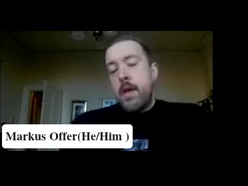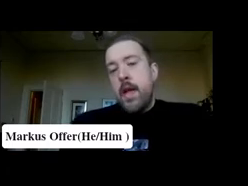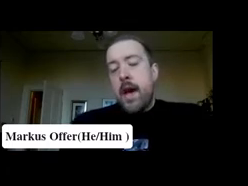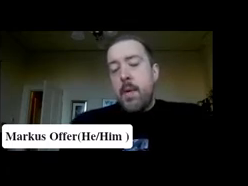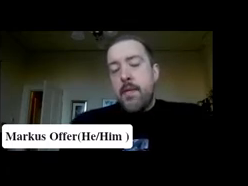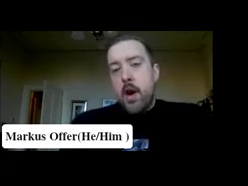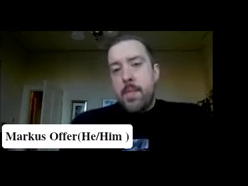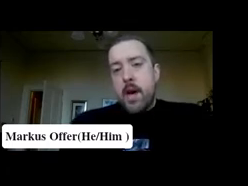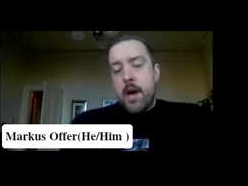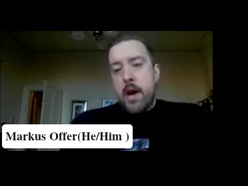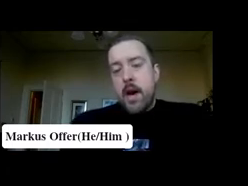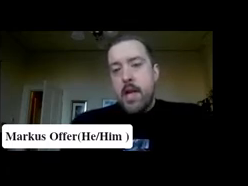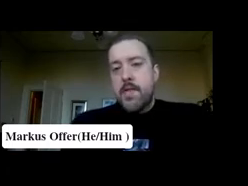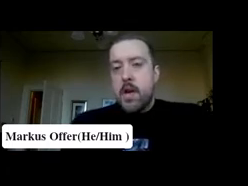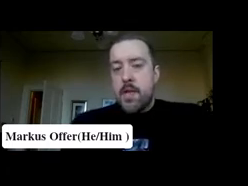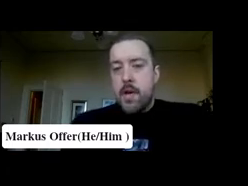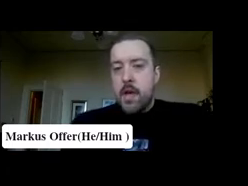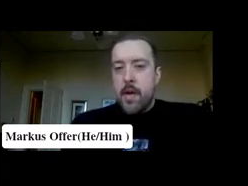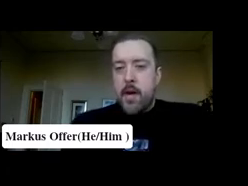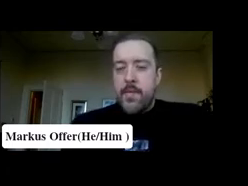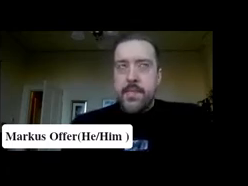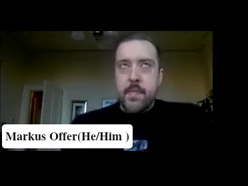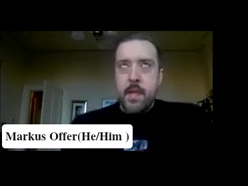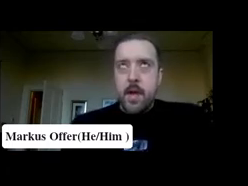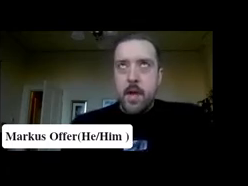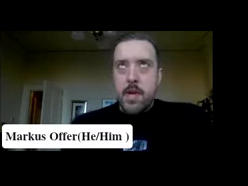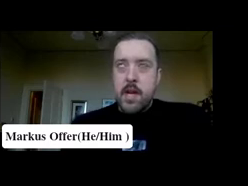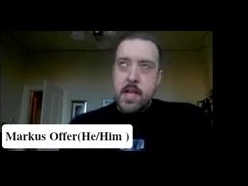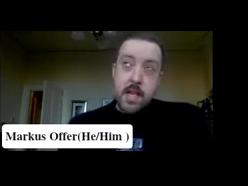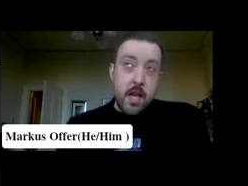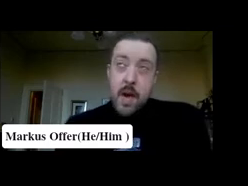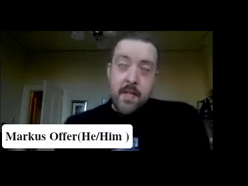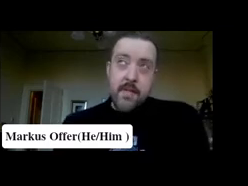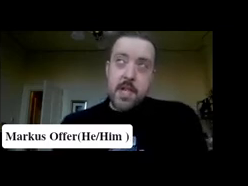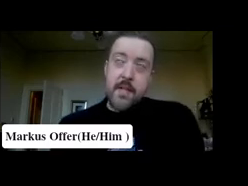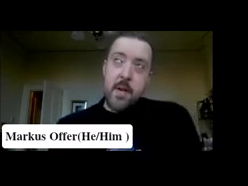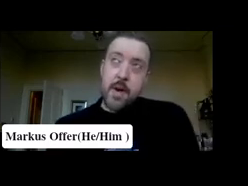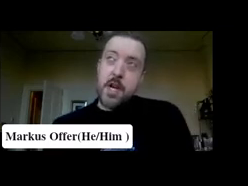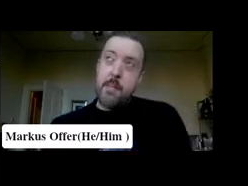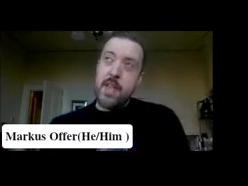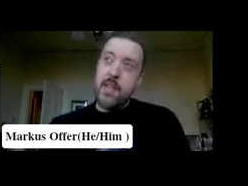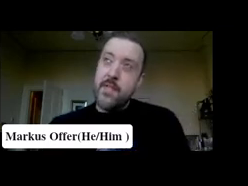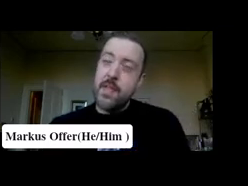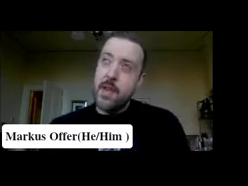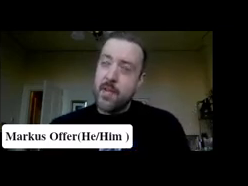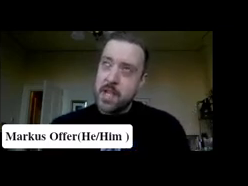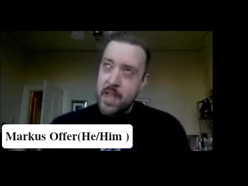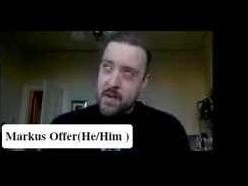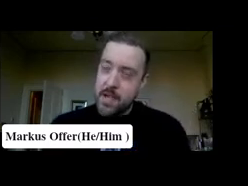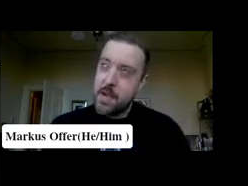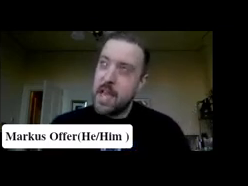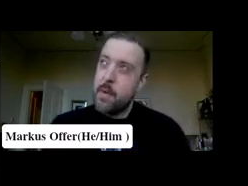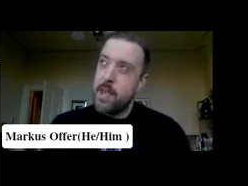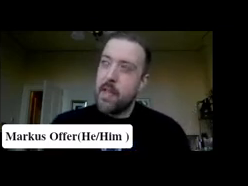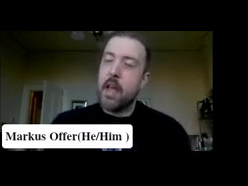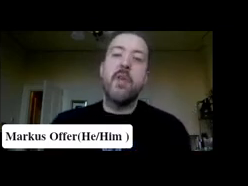And in that, we developed an SVQ3, which is an SCQF level 7, which I believe universally across